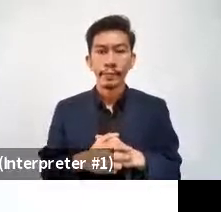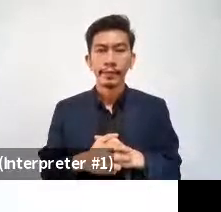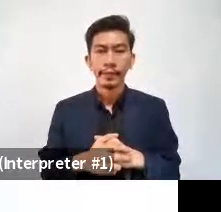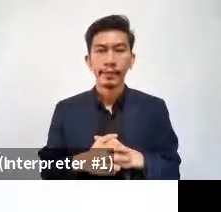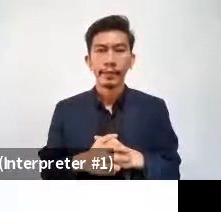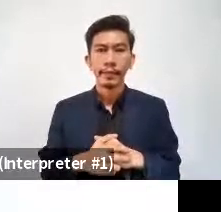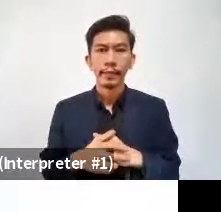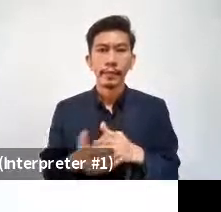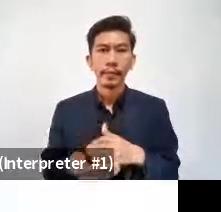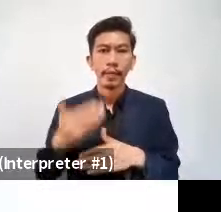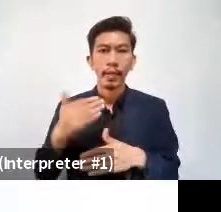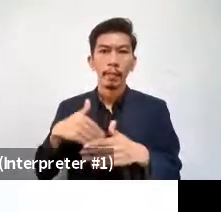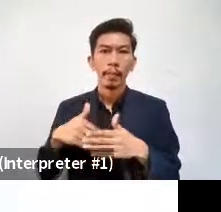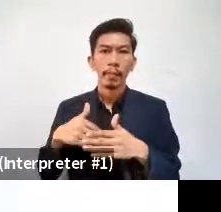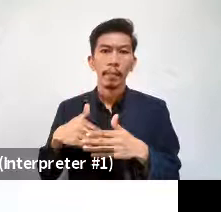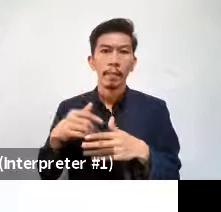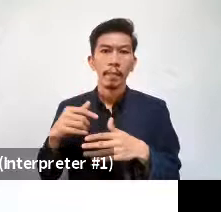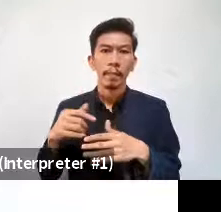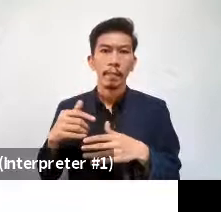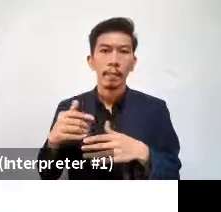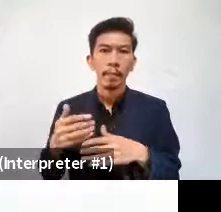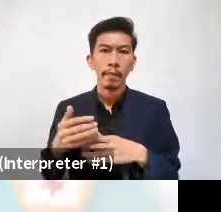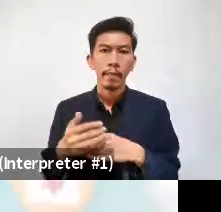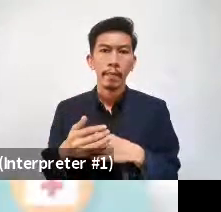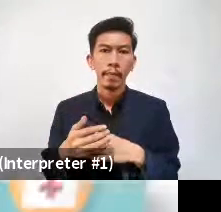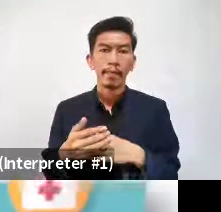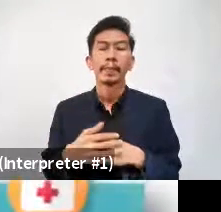Back slide, please. One slide back.